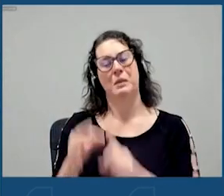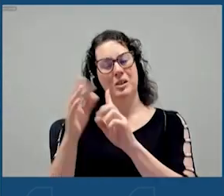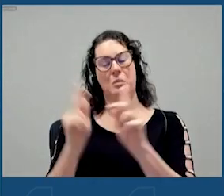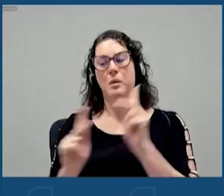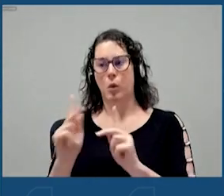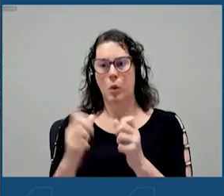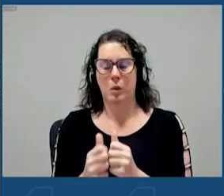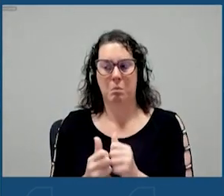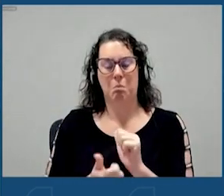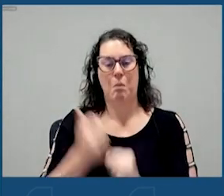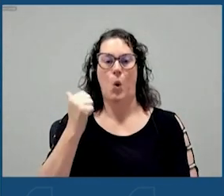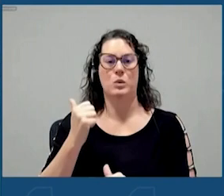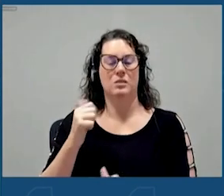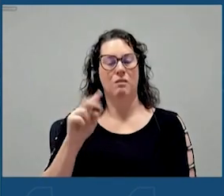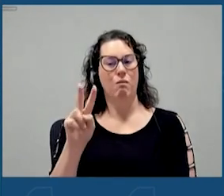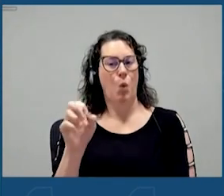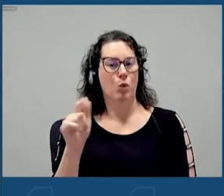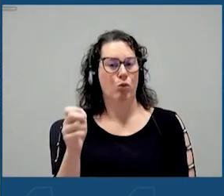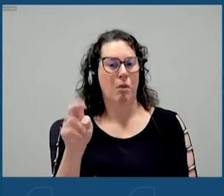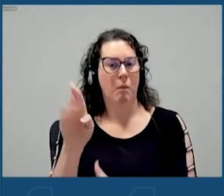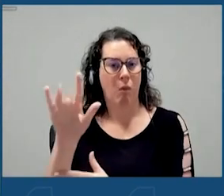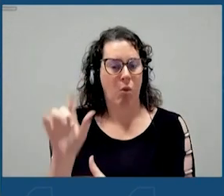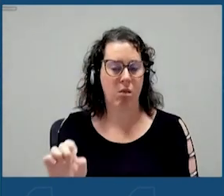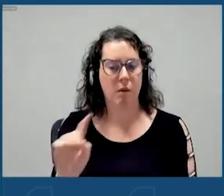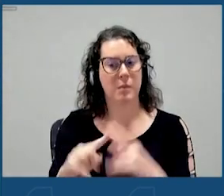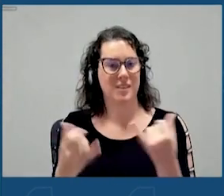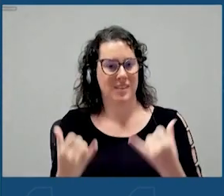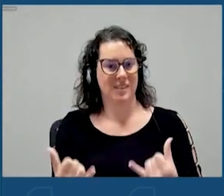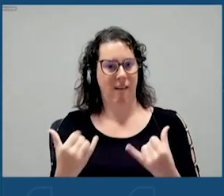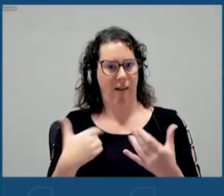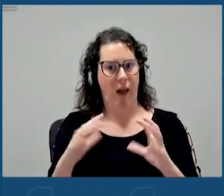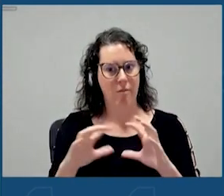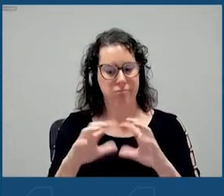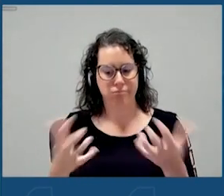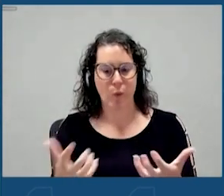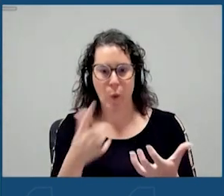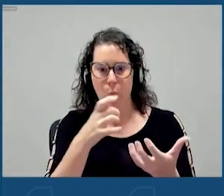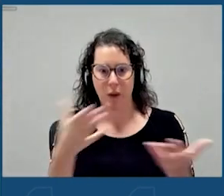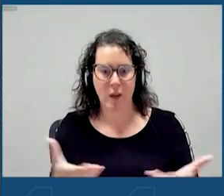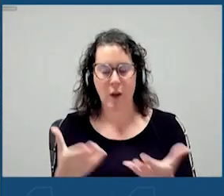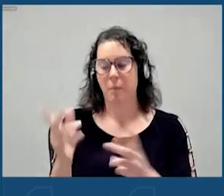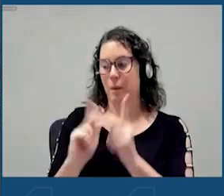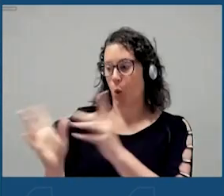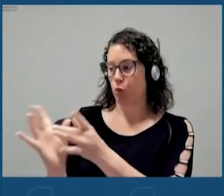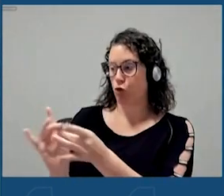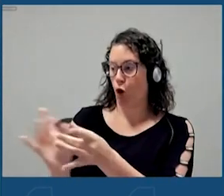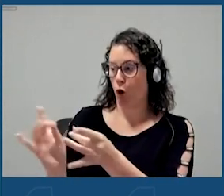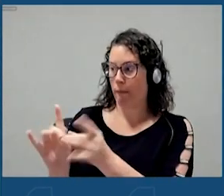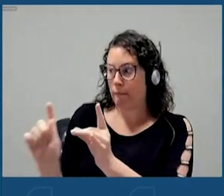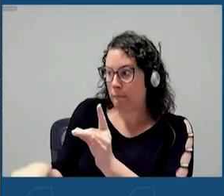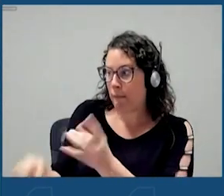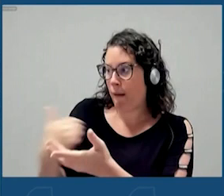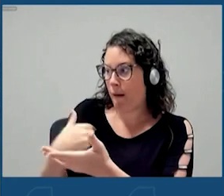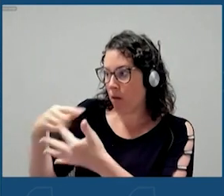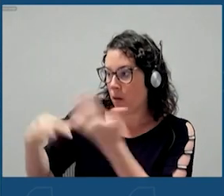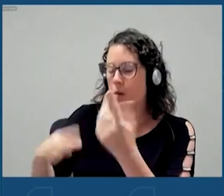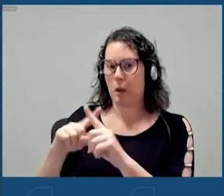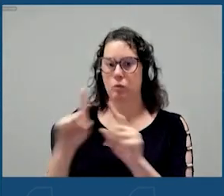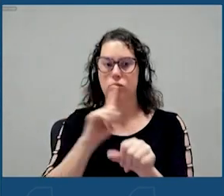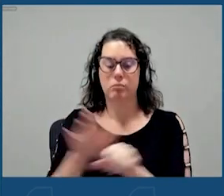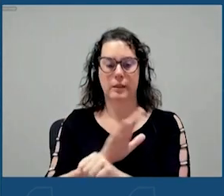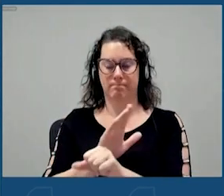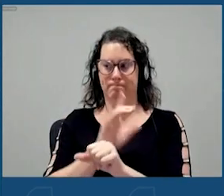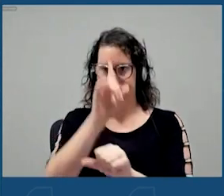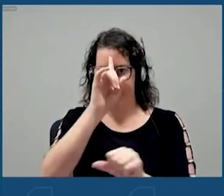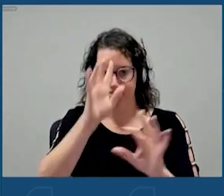citizens. But today, I stand in the company of those who are not only talking about the need, but actually taking decisive action to